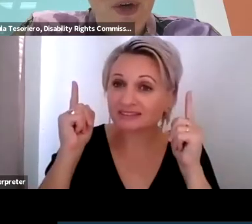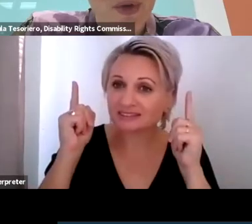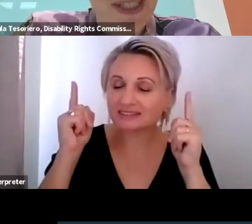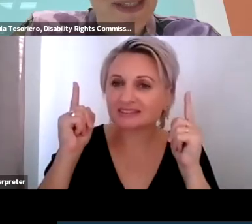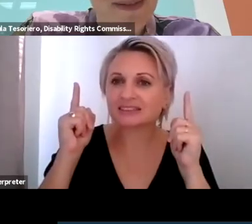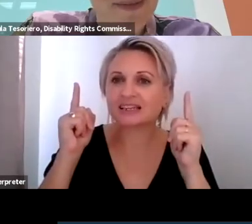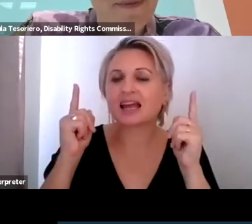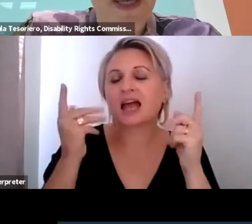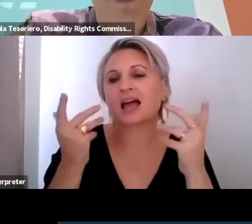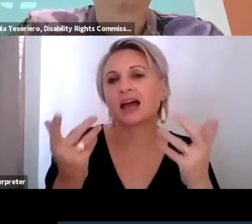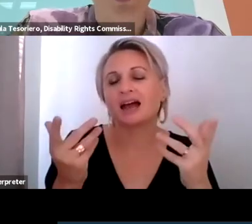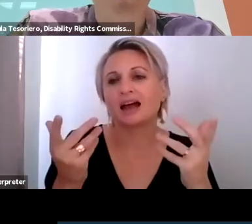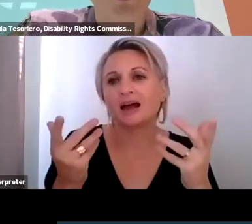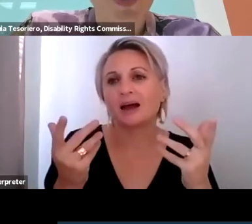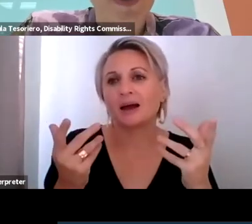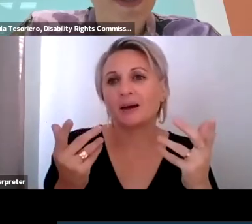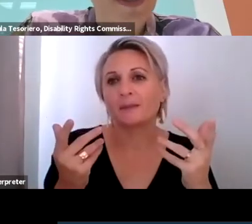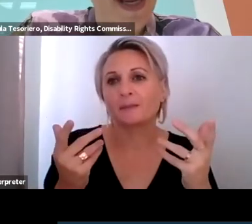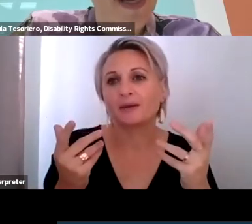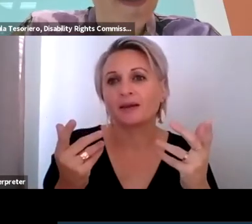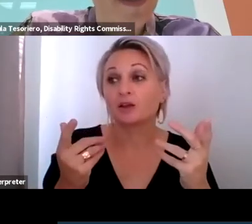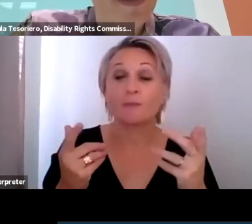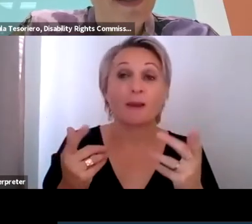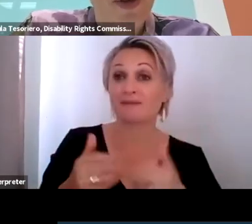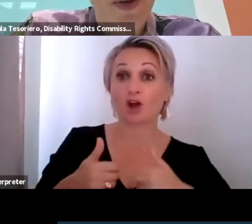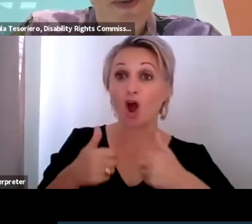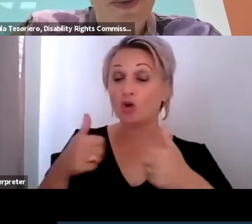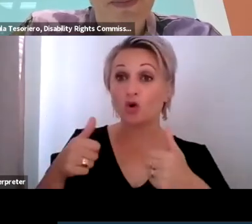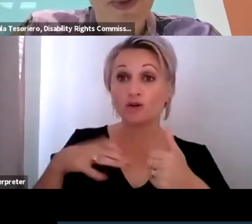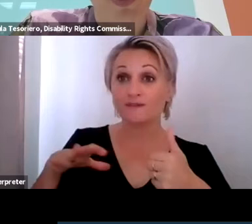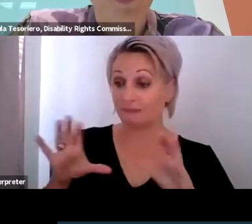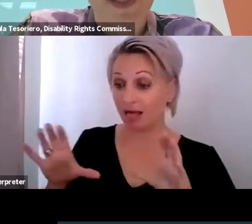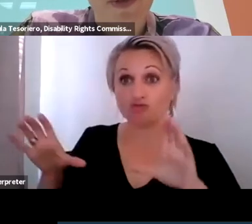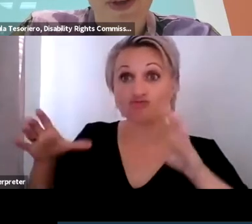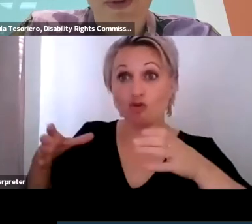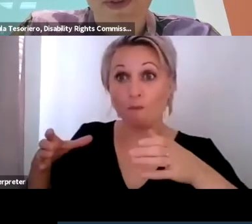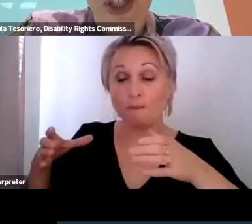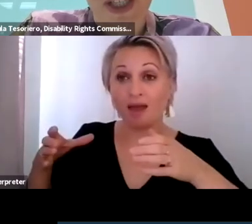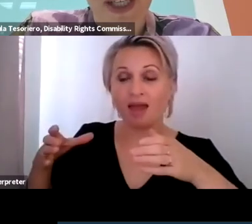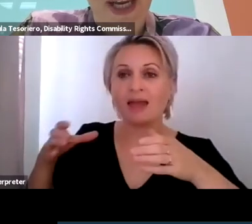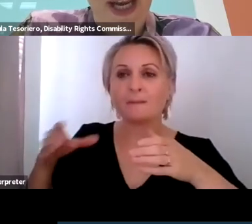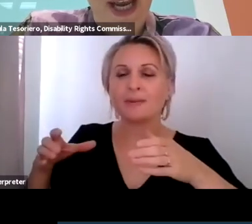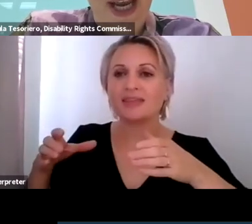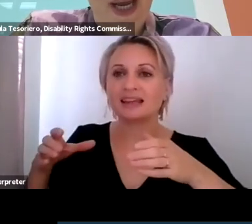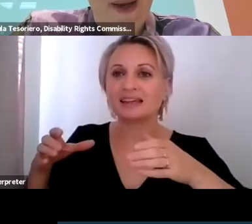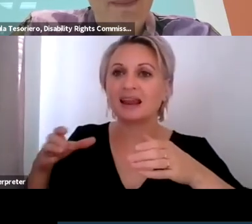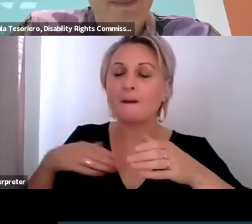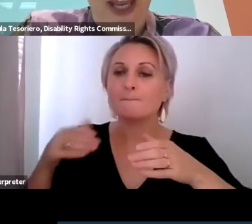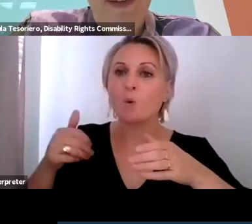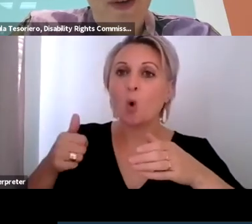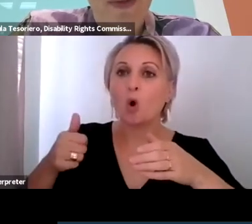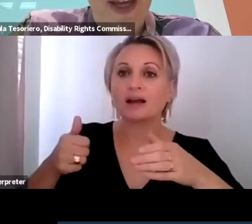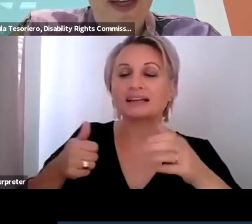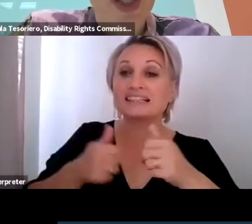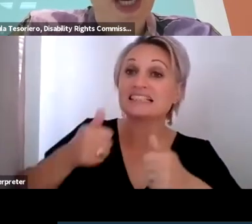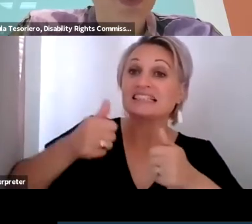a good female cohort. And then as, you know, people get more senior in the profession, that,